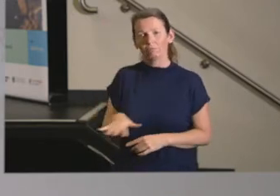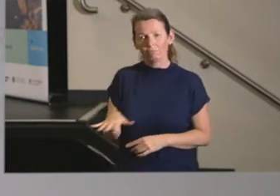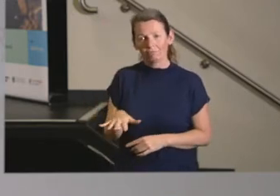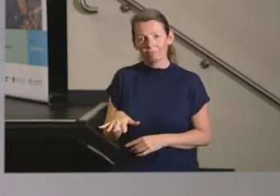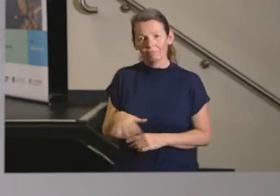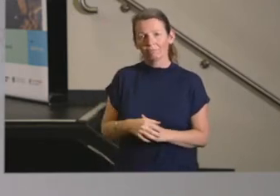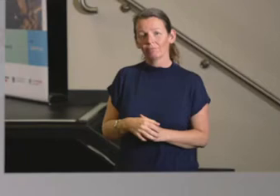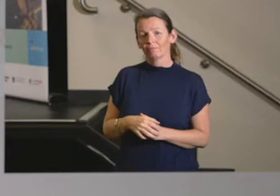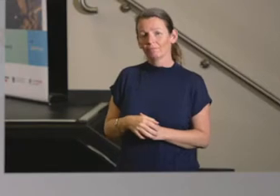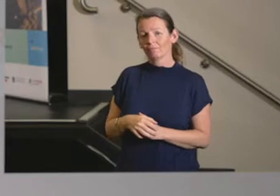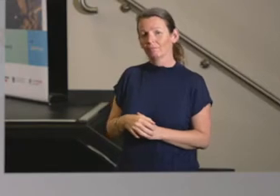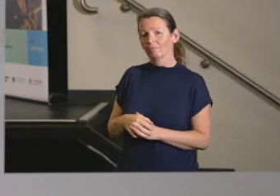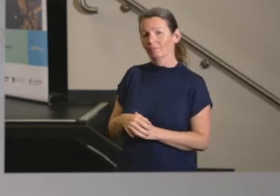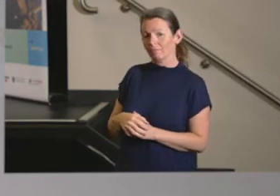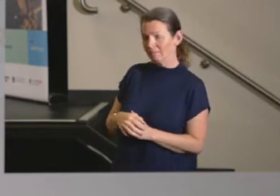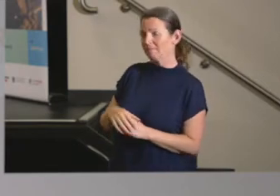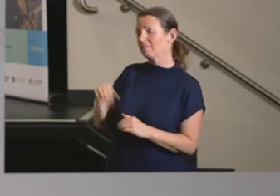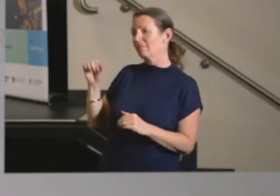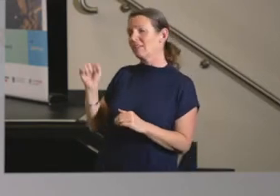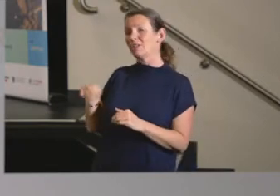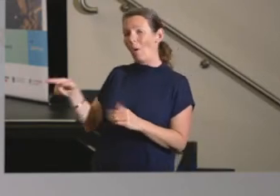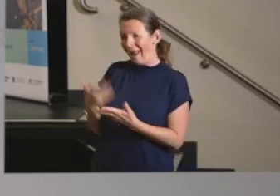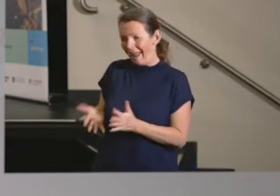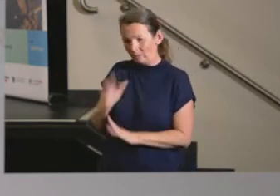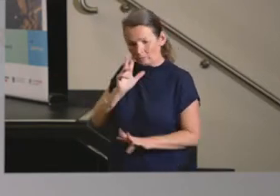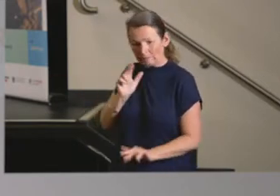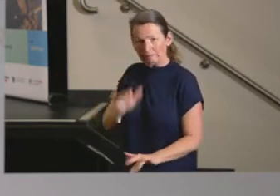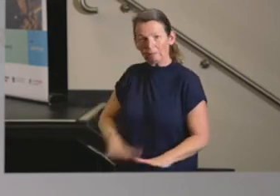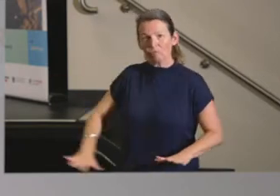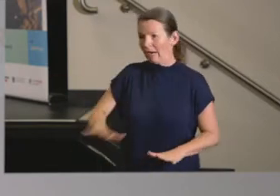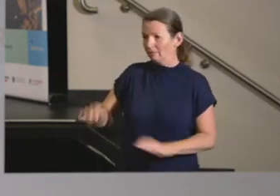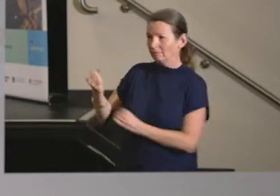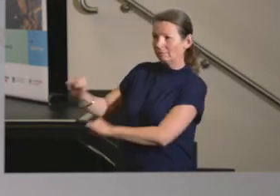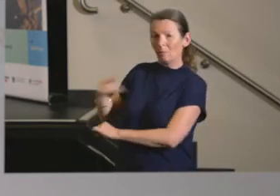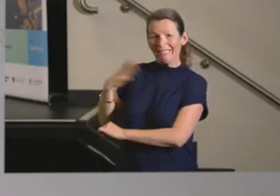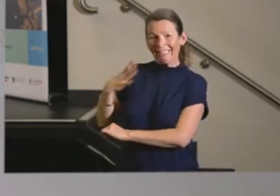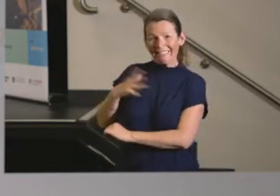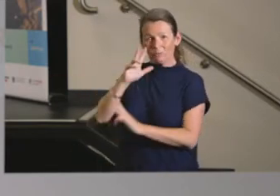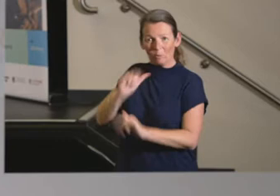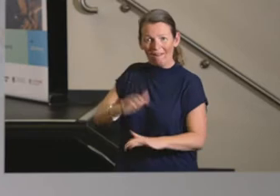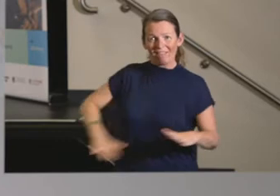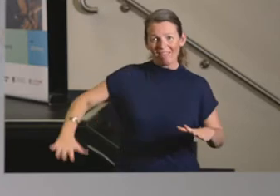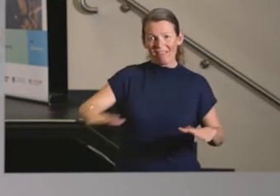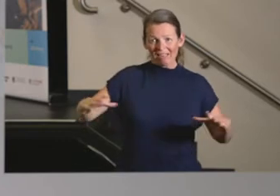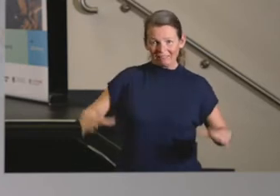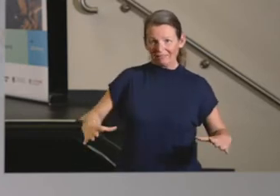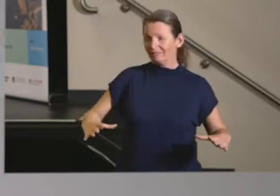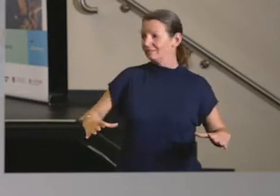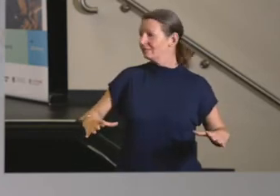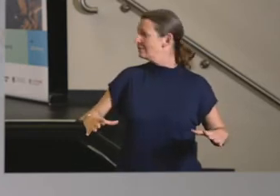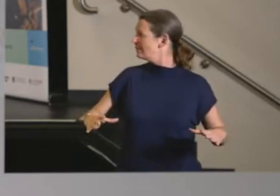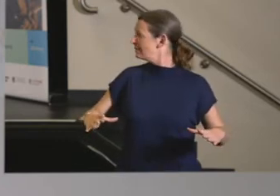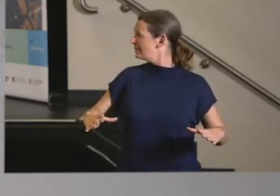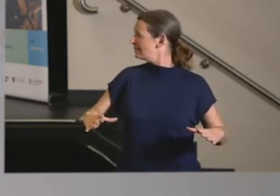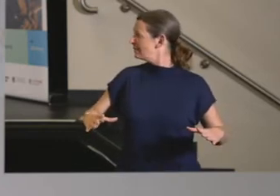uplifting it and centering it in your work and preserving it is a form of resilience in itself, and that's really what it speaks to